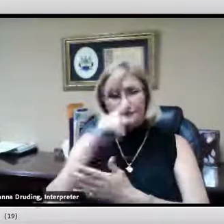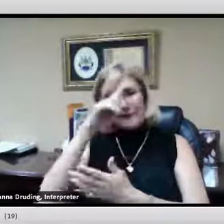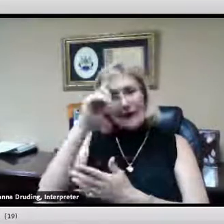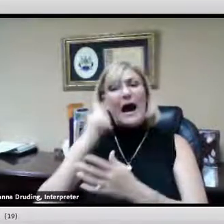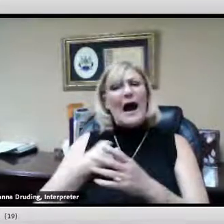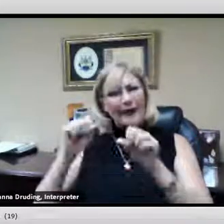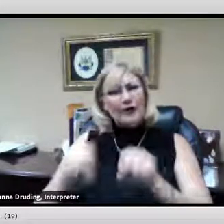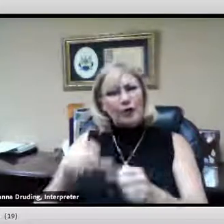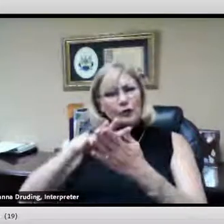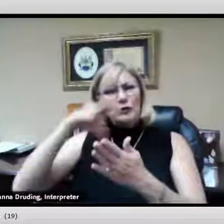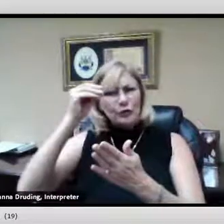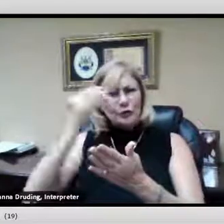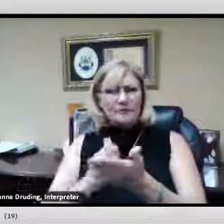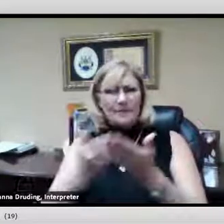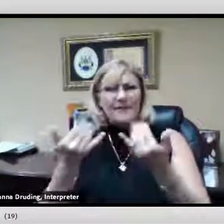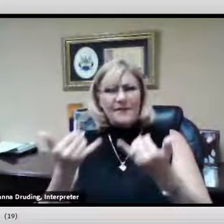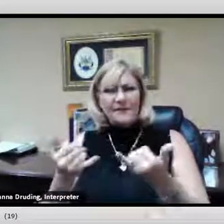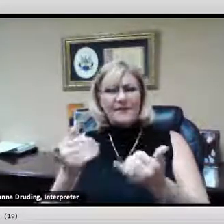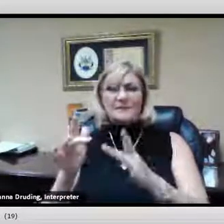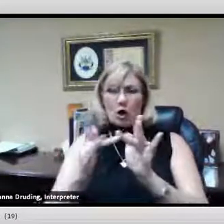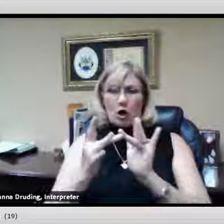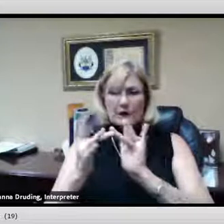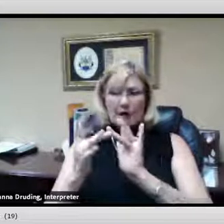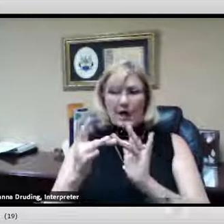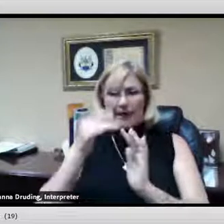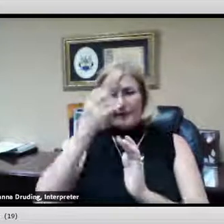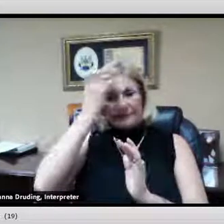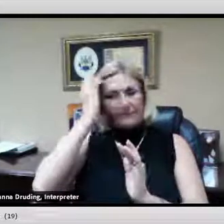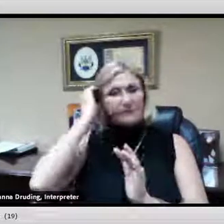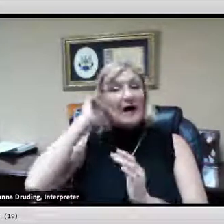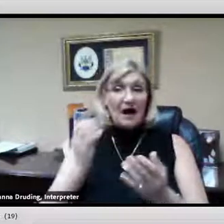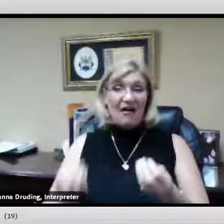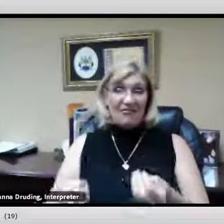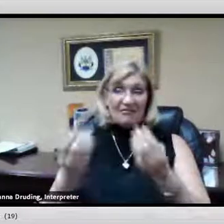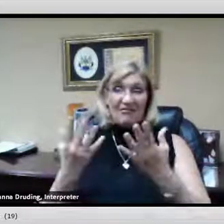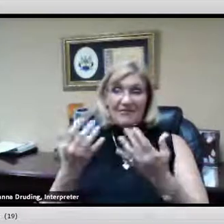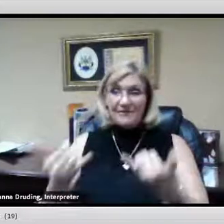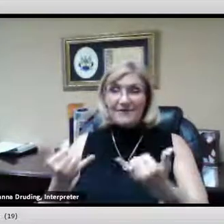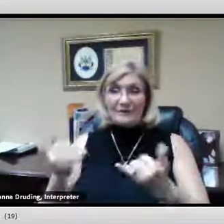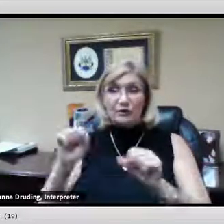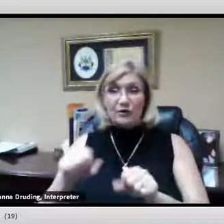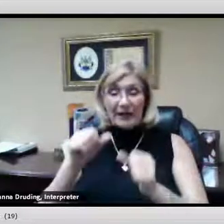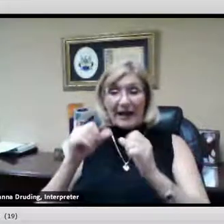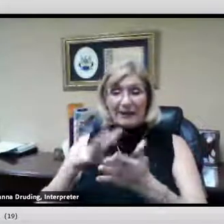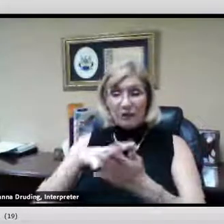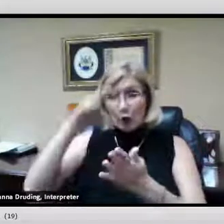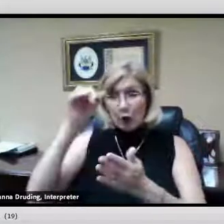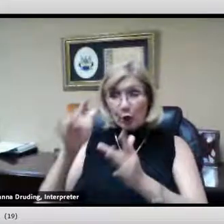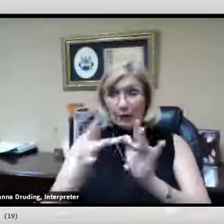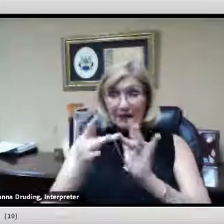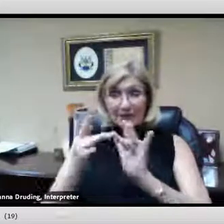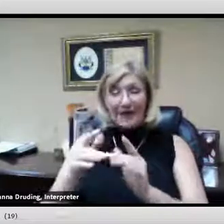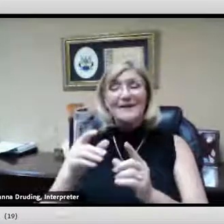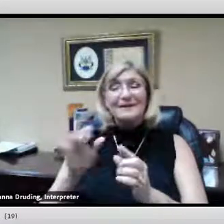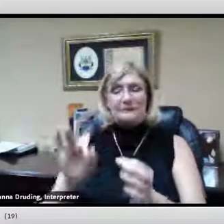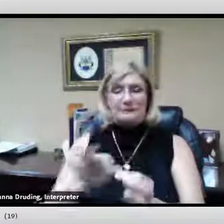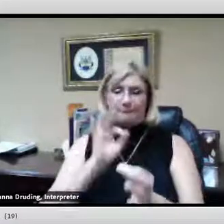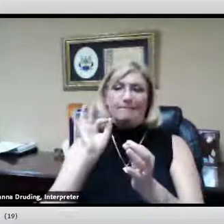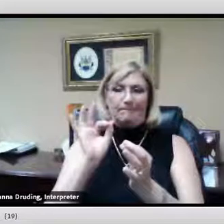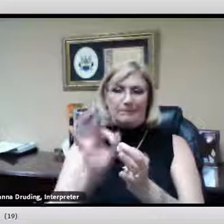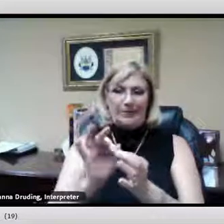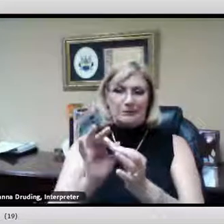this online. A lot of this, of course, you could learn online currently. Especially managing the social network presence, I would